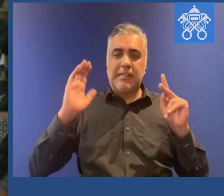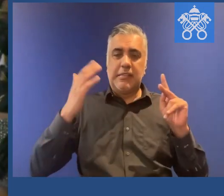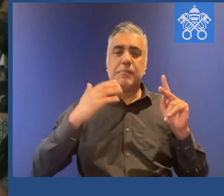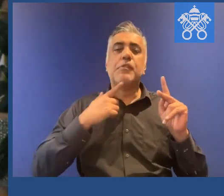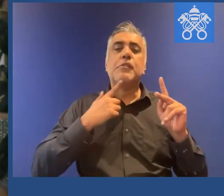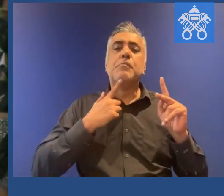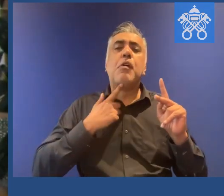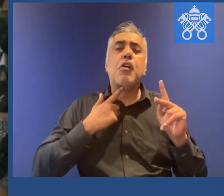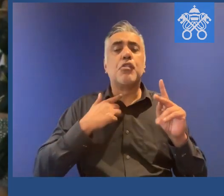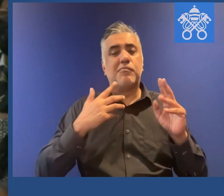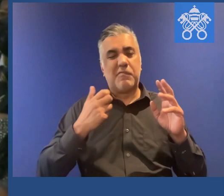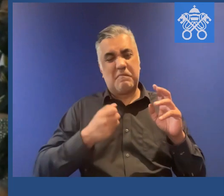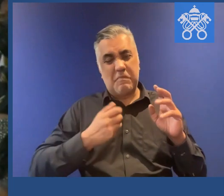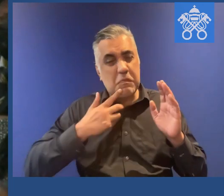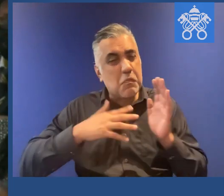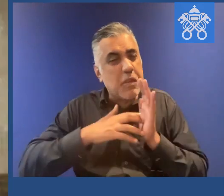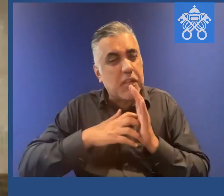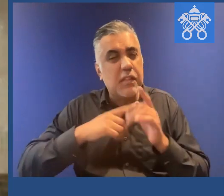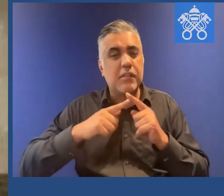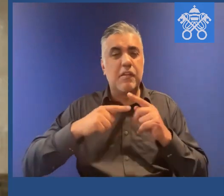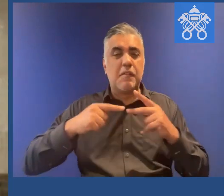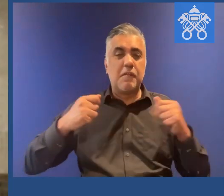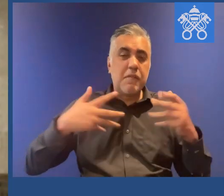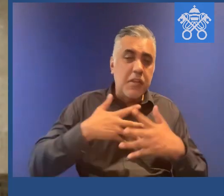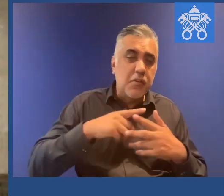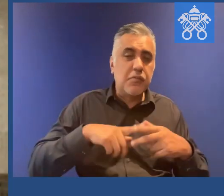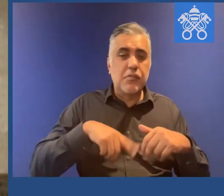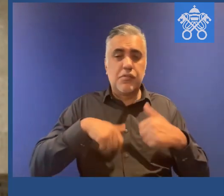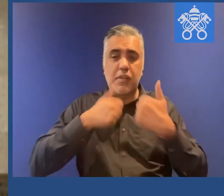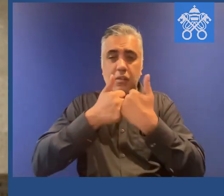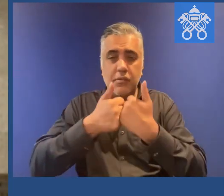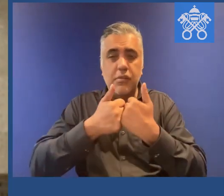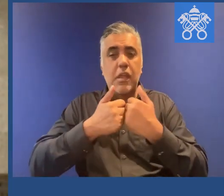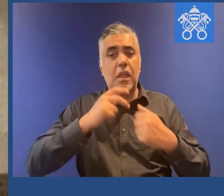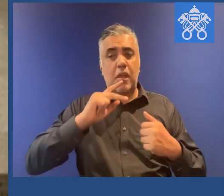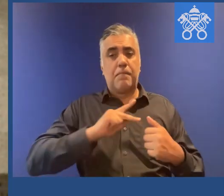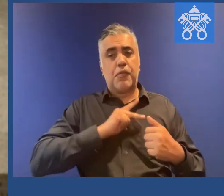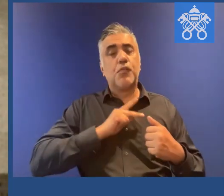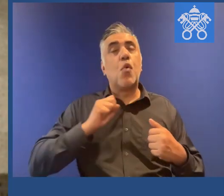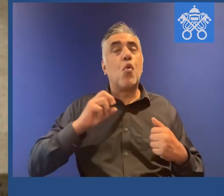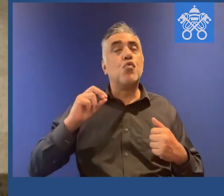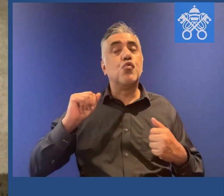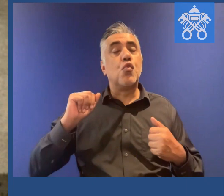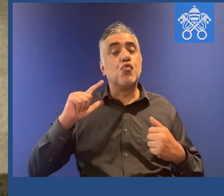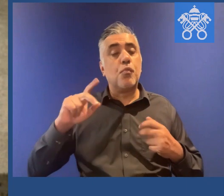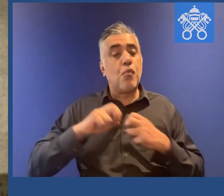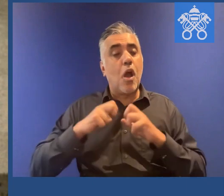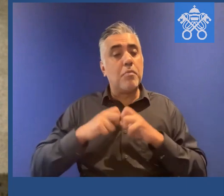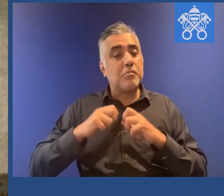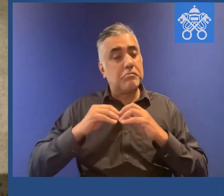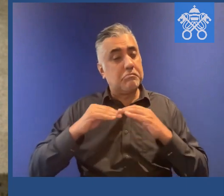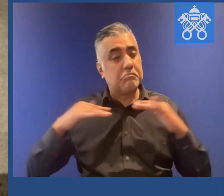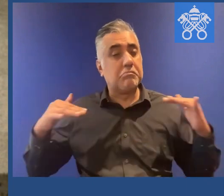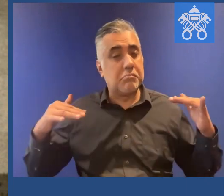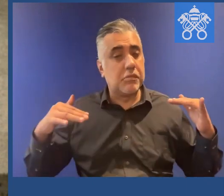any number of weaknesses, fears, challenges, and personal or social problems of various